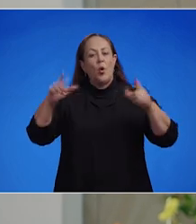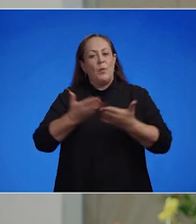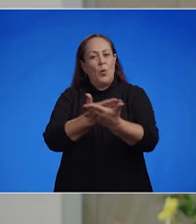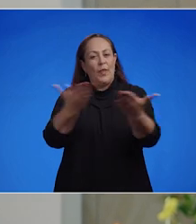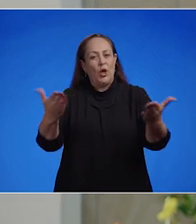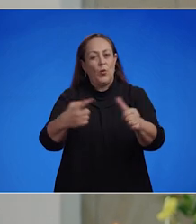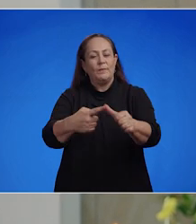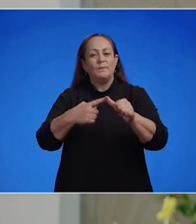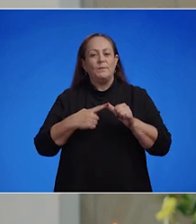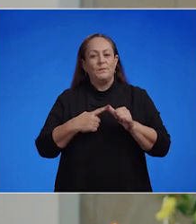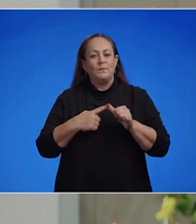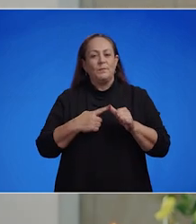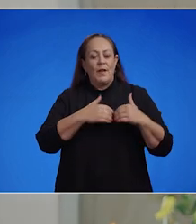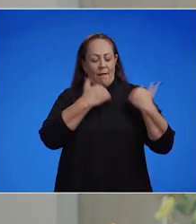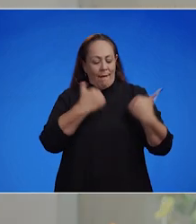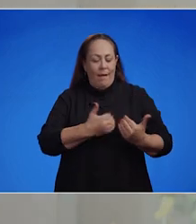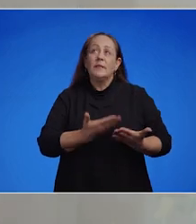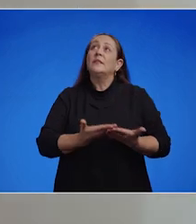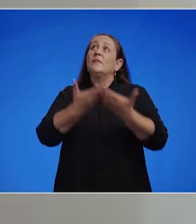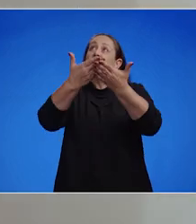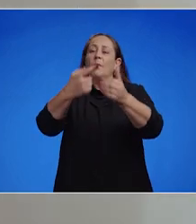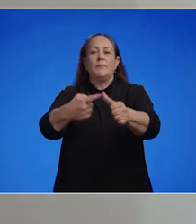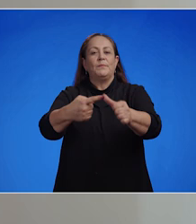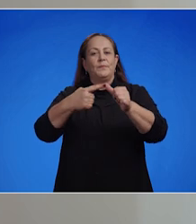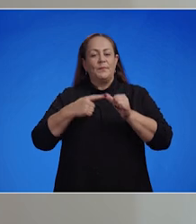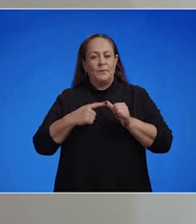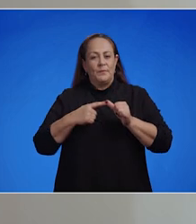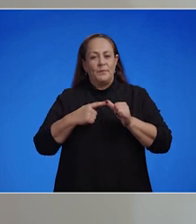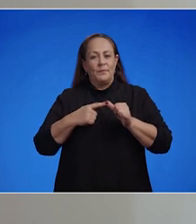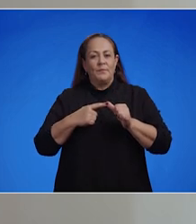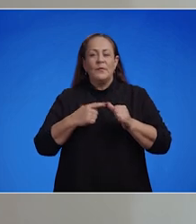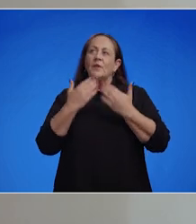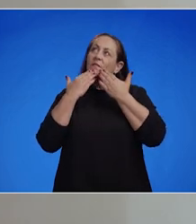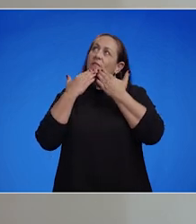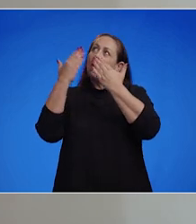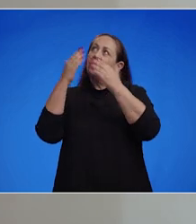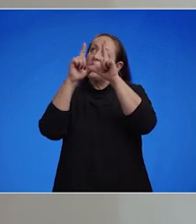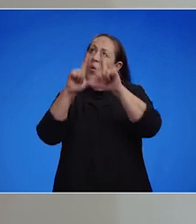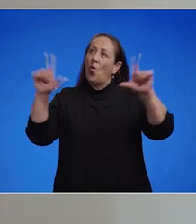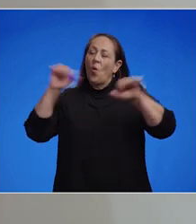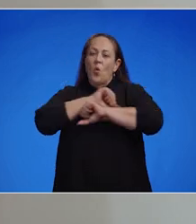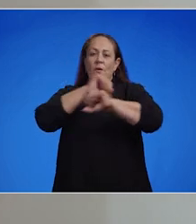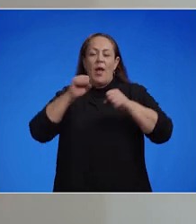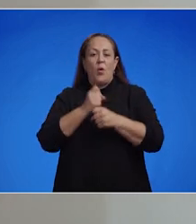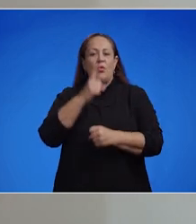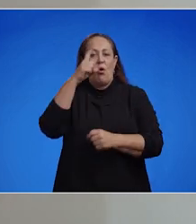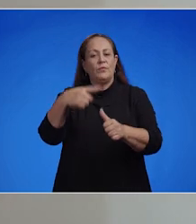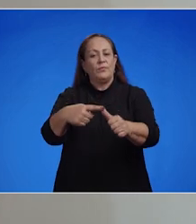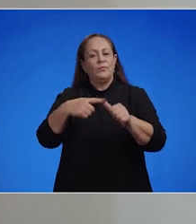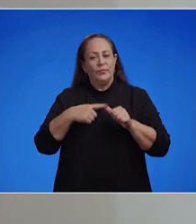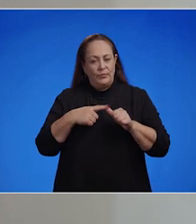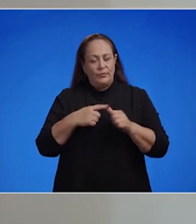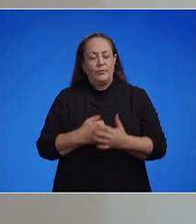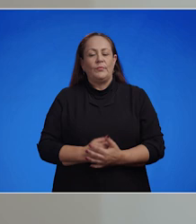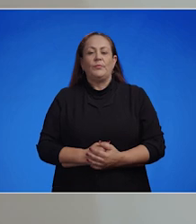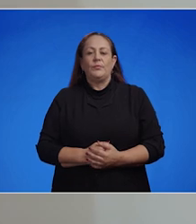The Lord be with you. And with your spirit. Lift up your hearts. Lift them up to the Lord. Let us give thanks to the Lord our God.